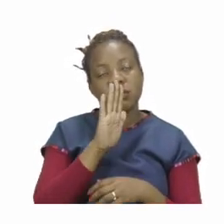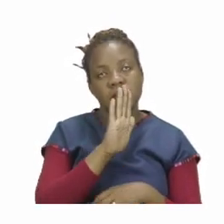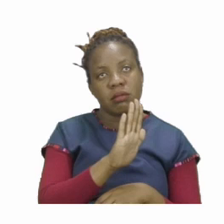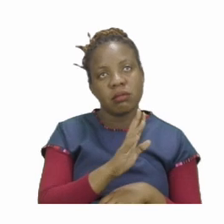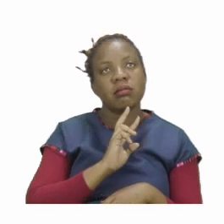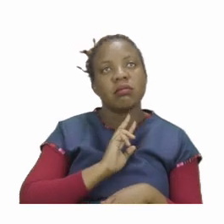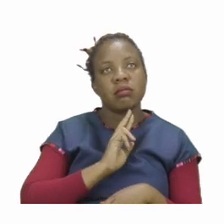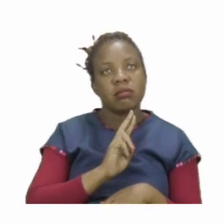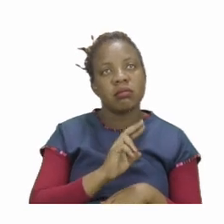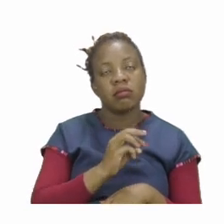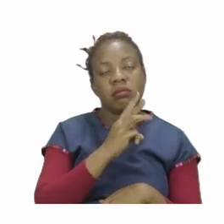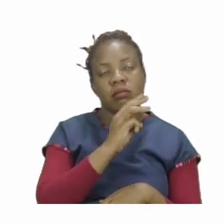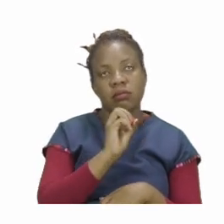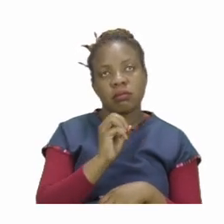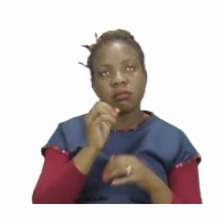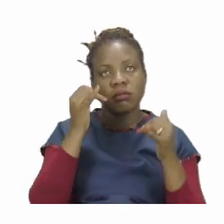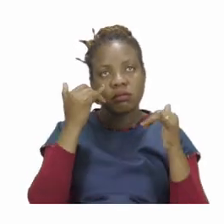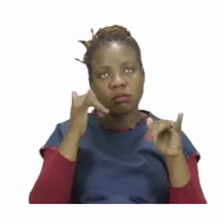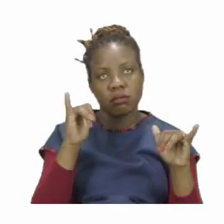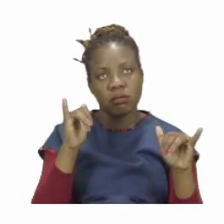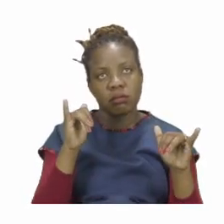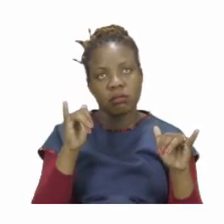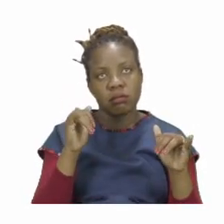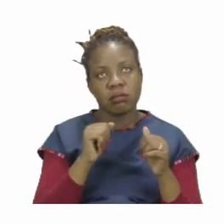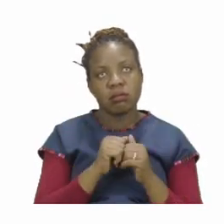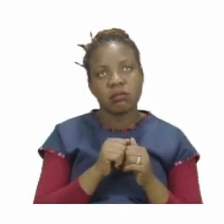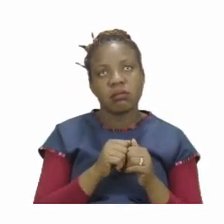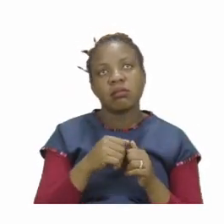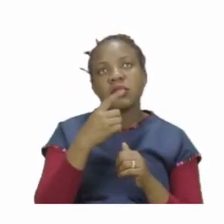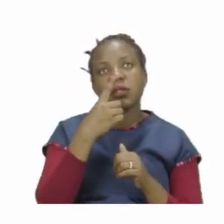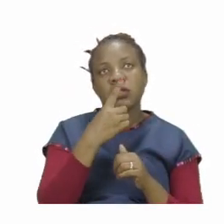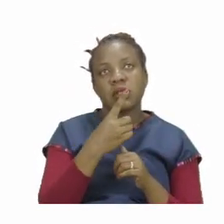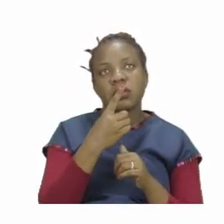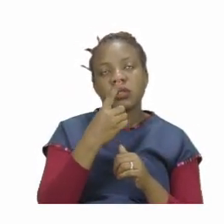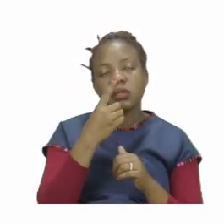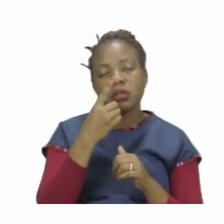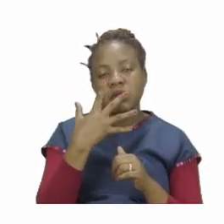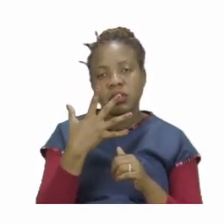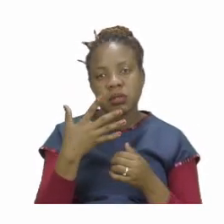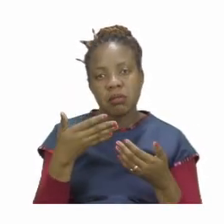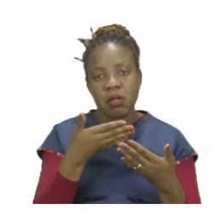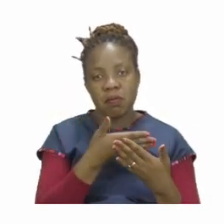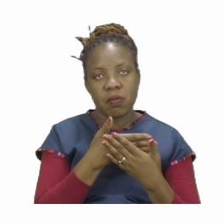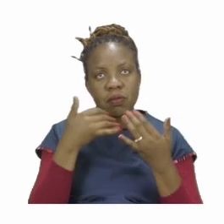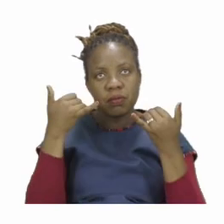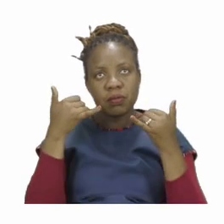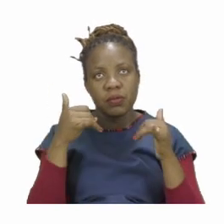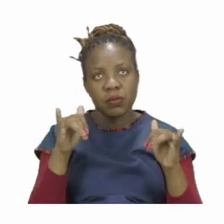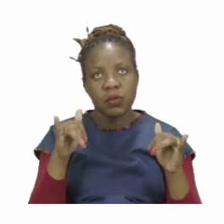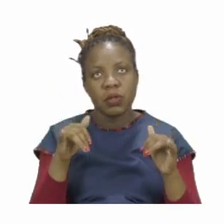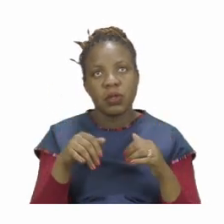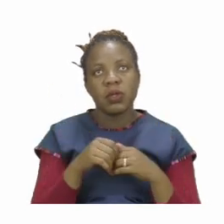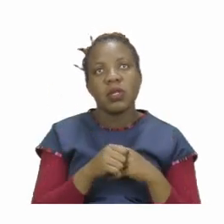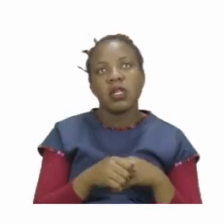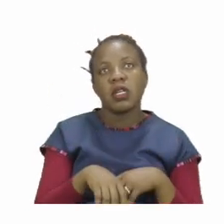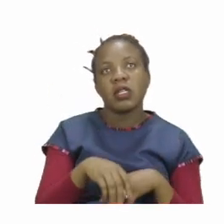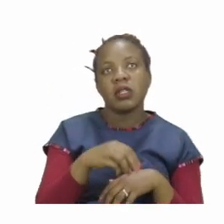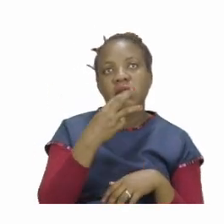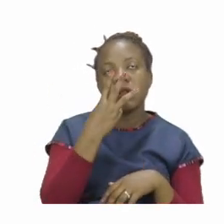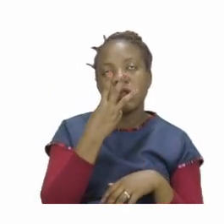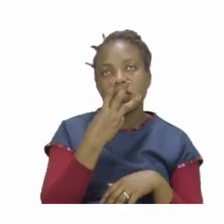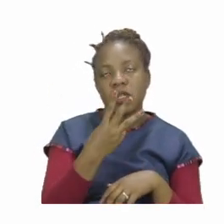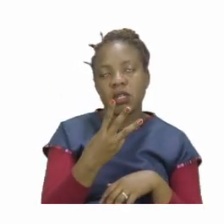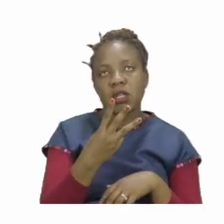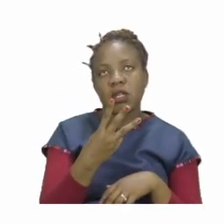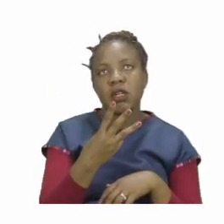are 30 cows, 15 calves, and 3 bulls.